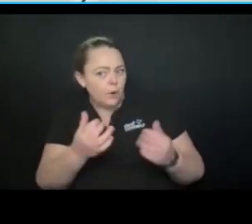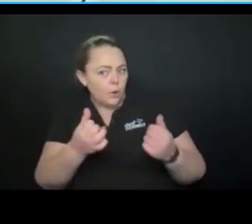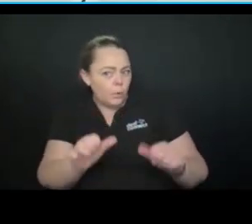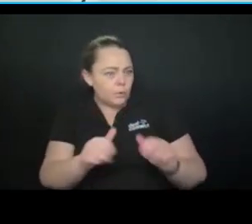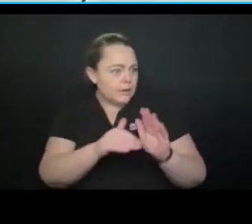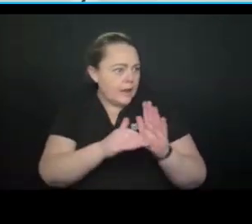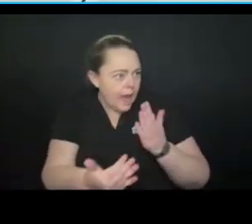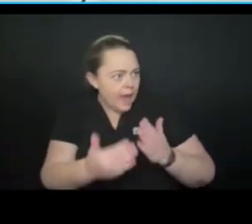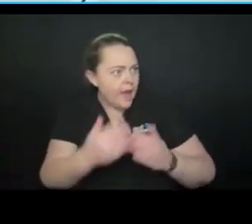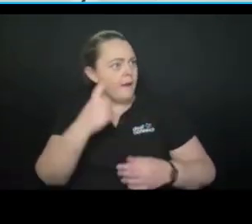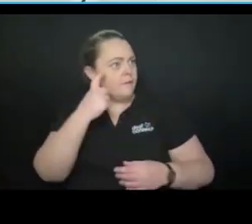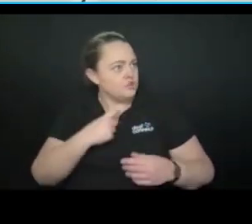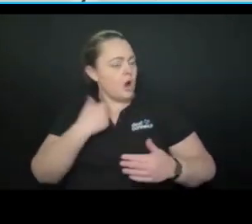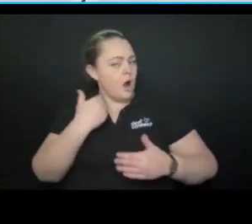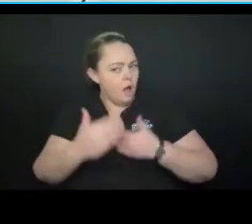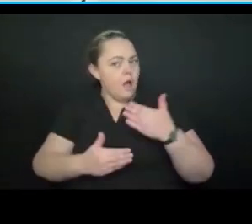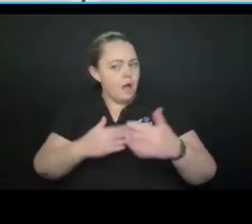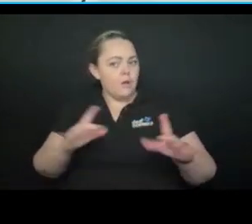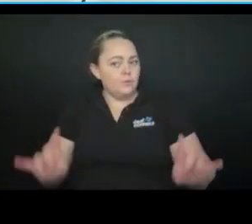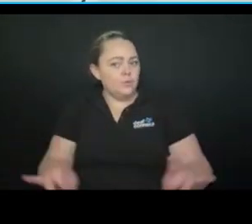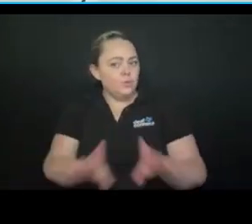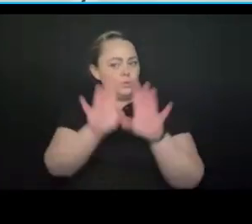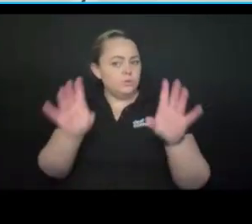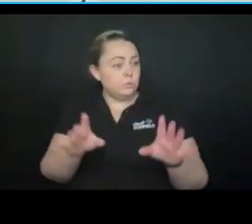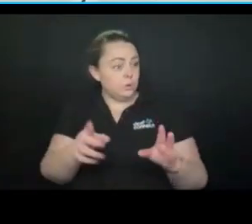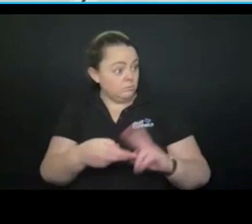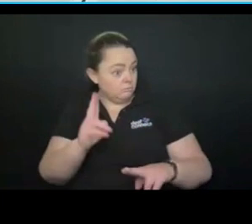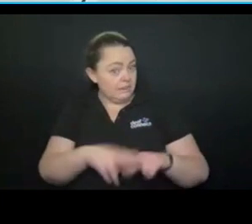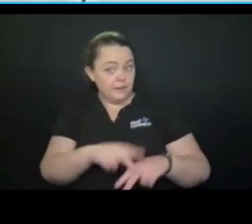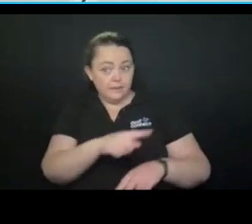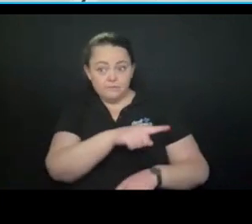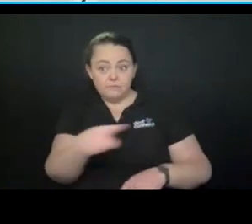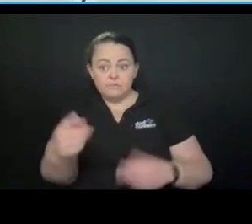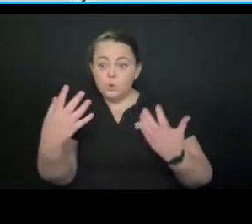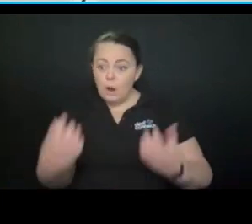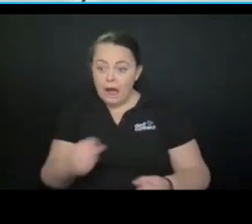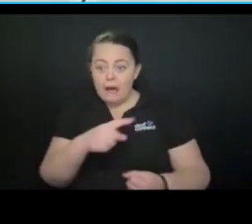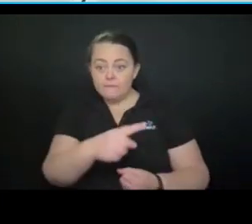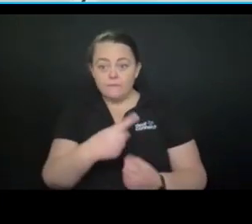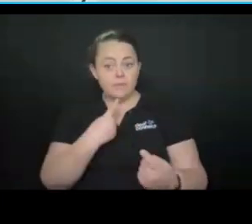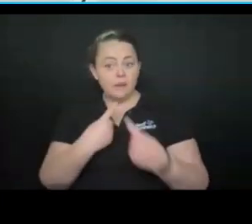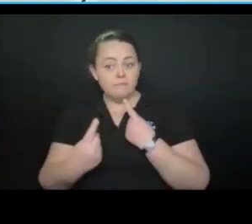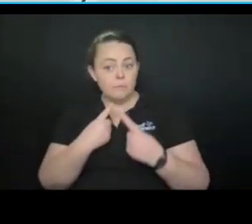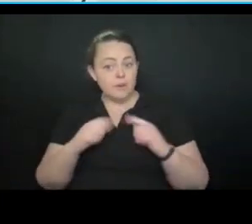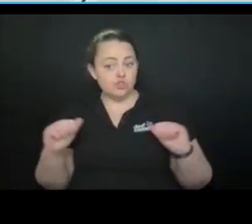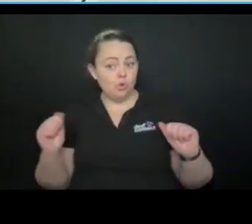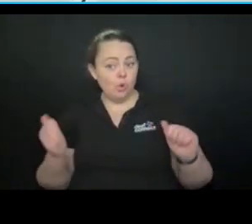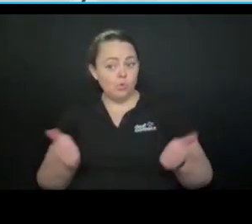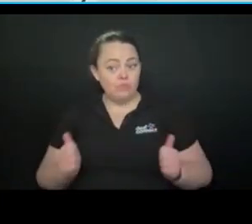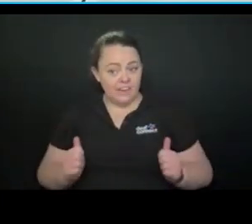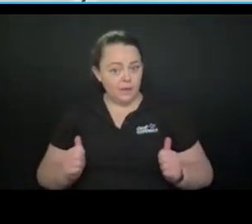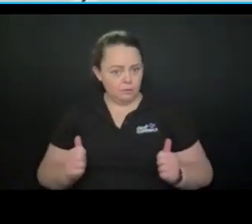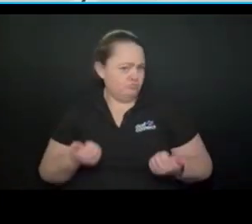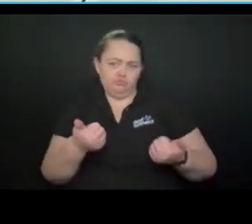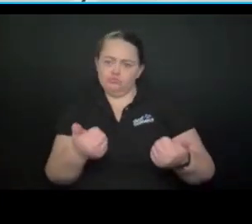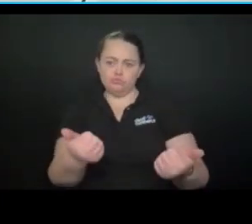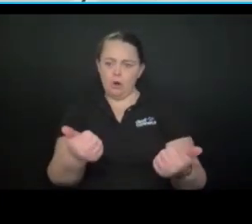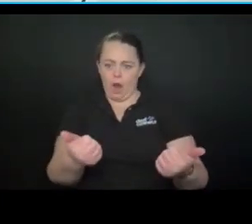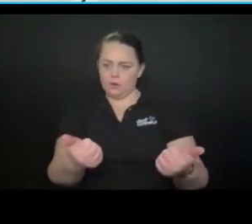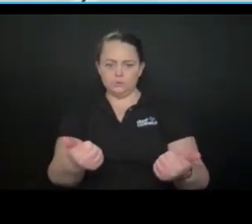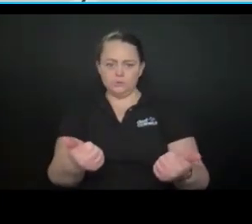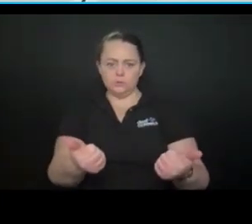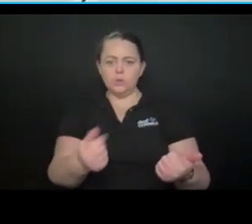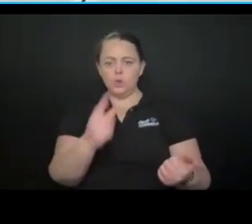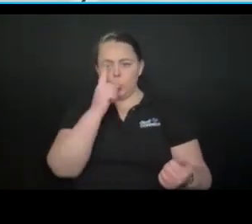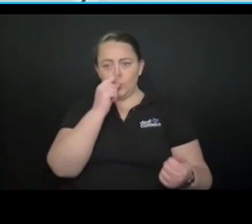bringing these into practice. So certainly if a service has ADL data that they can use as the comparative data point